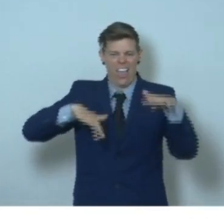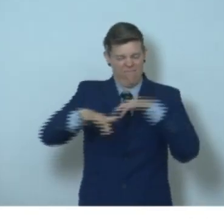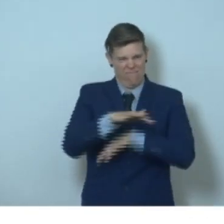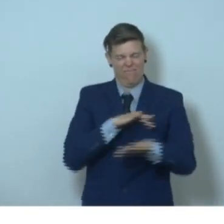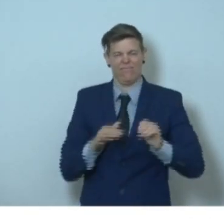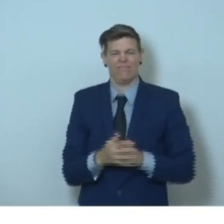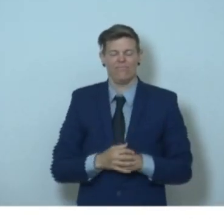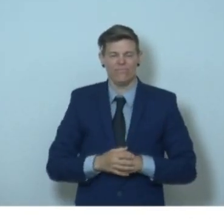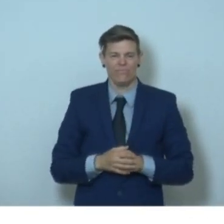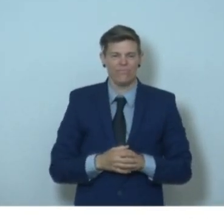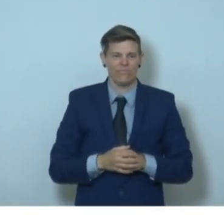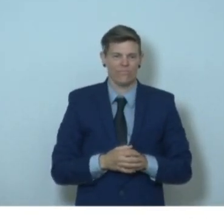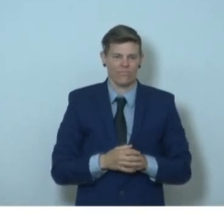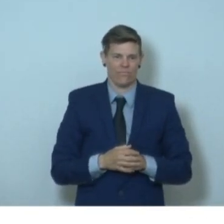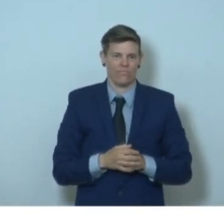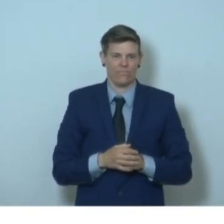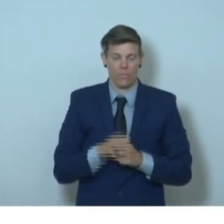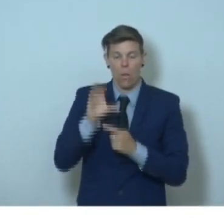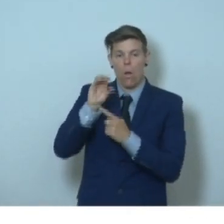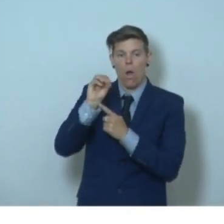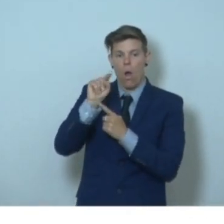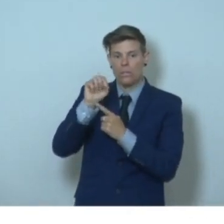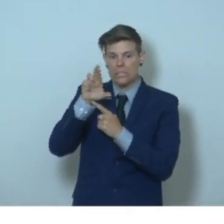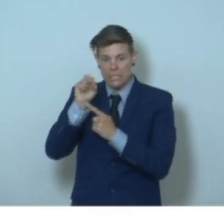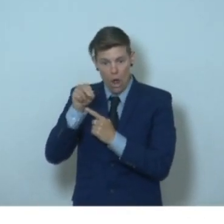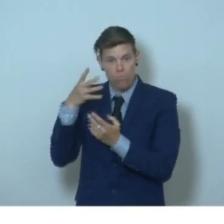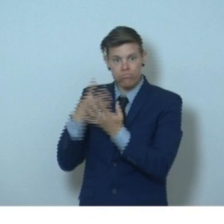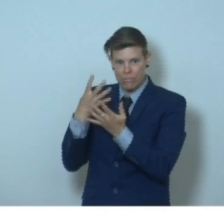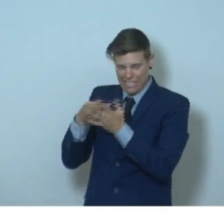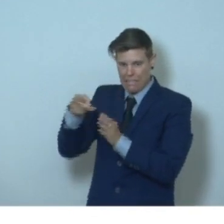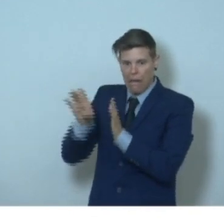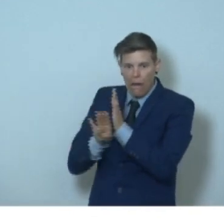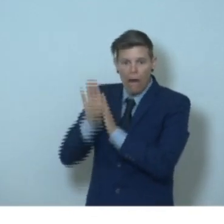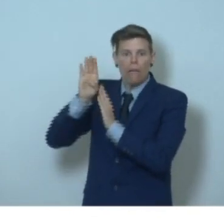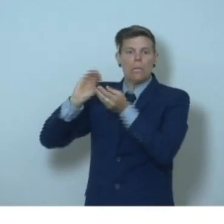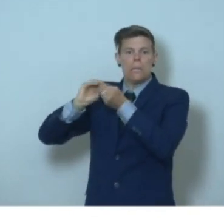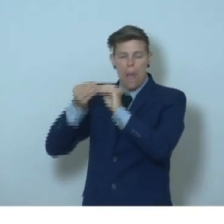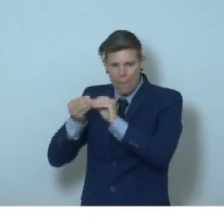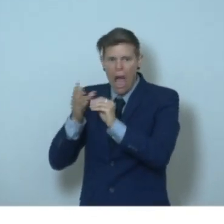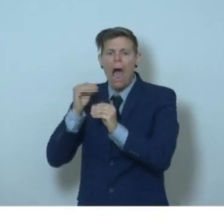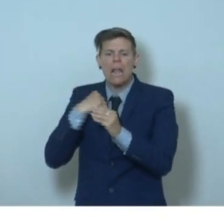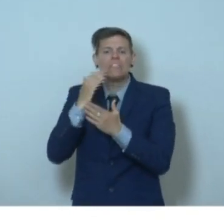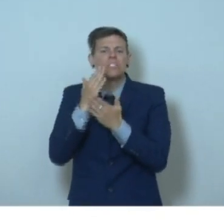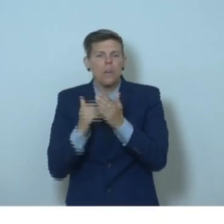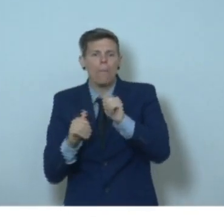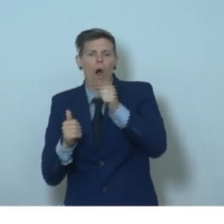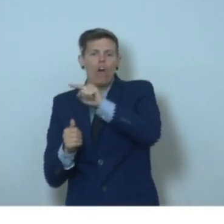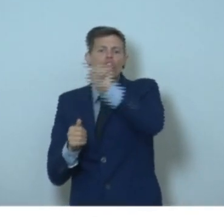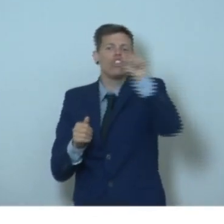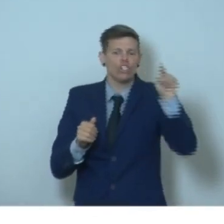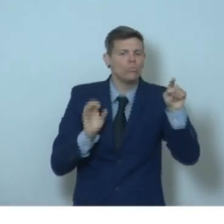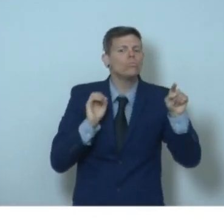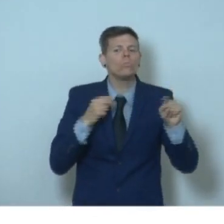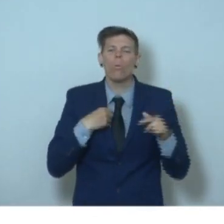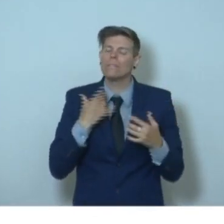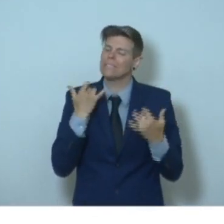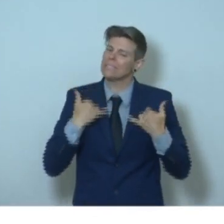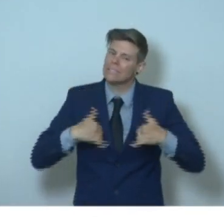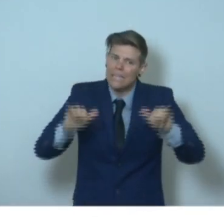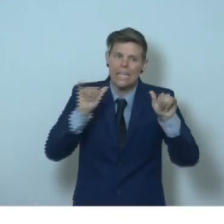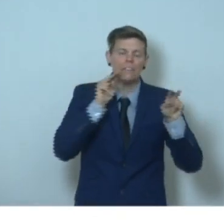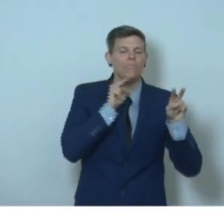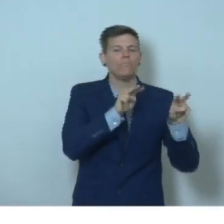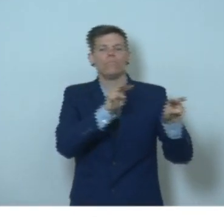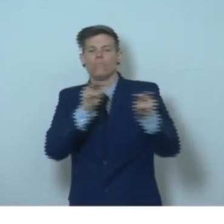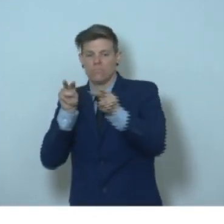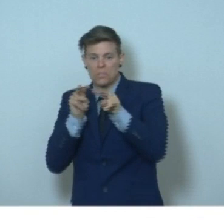addition to Otero County, we have seen an uptick in other parts of the state as well. And so we're watching, again, We're watching this very closely. The Department of Health Rapid